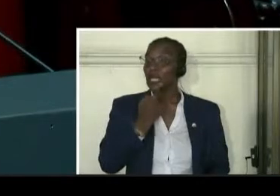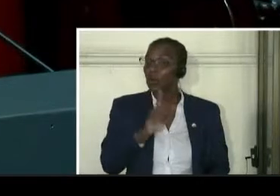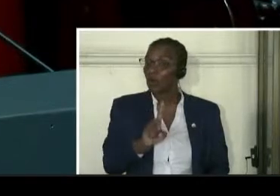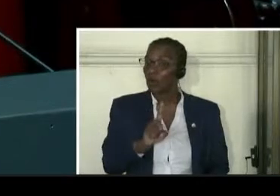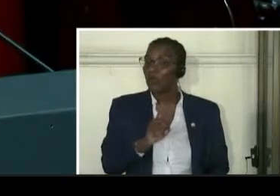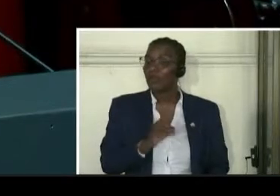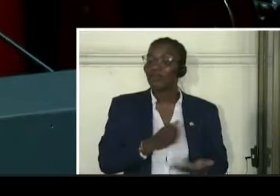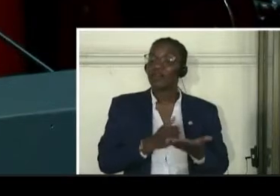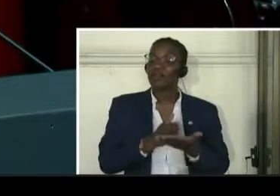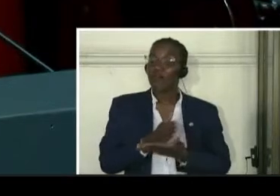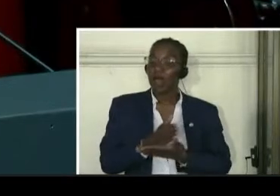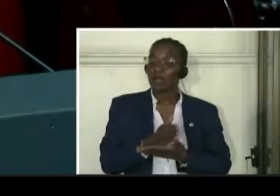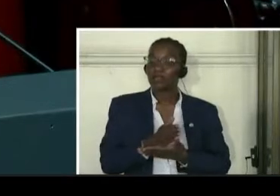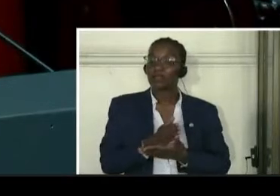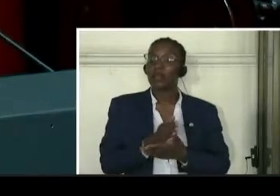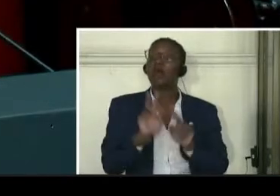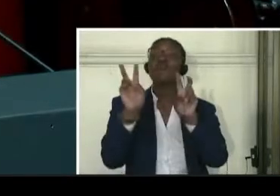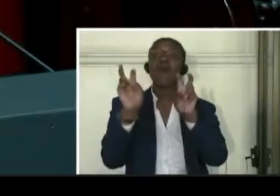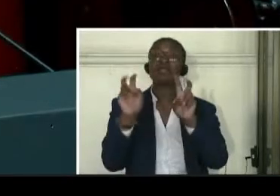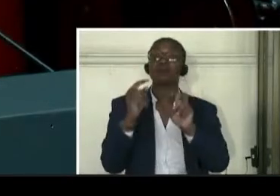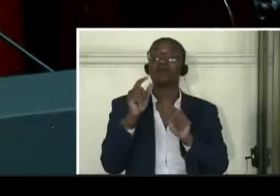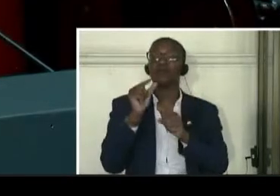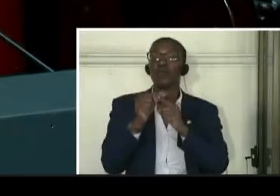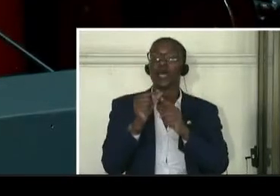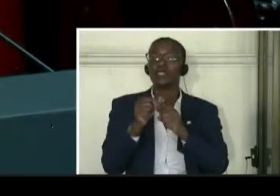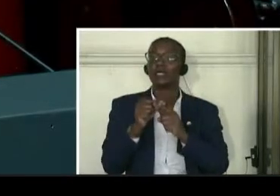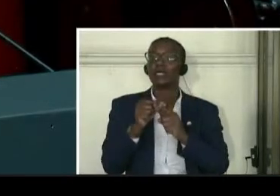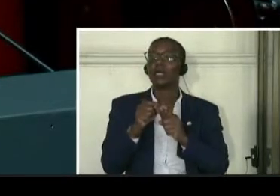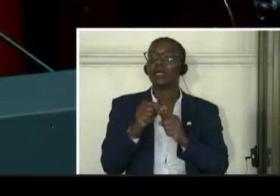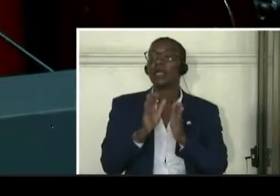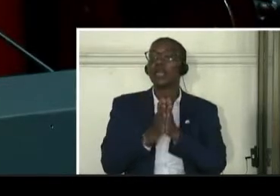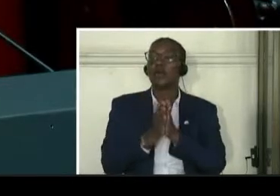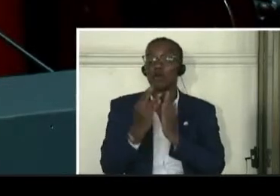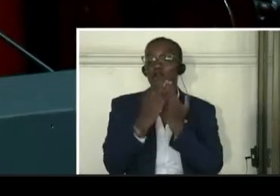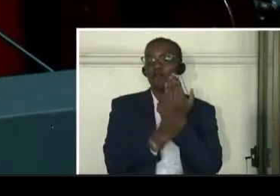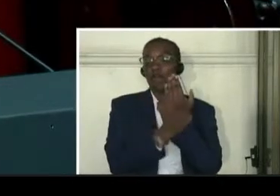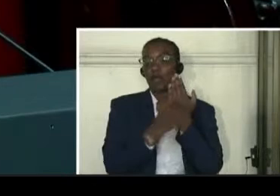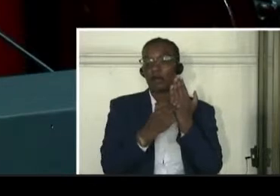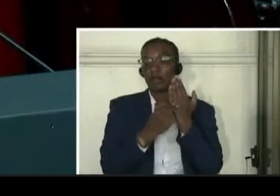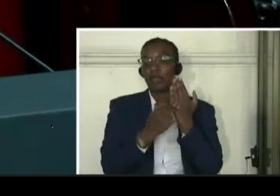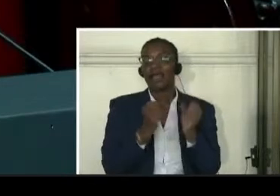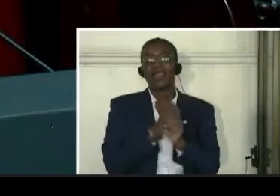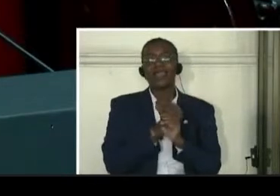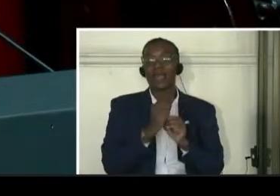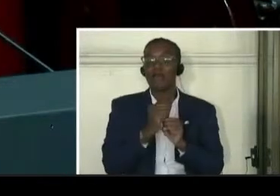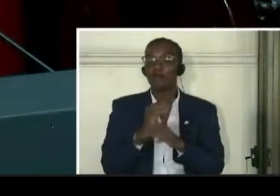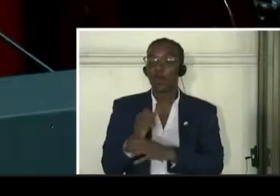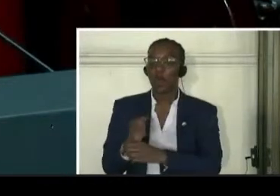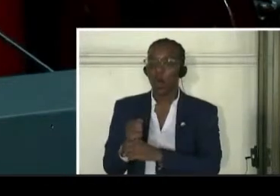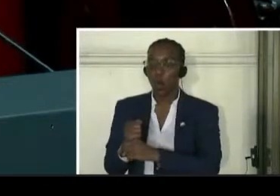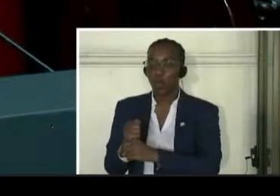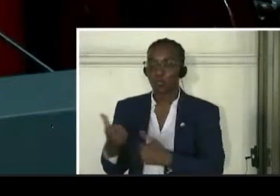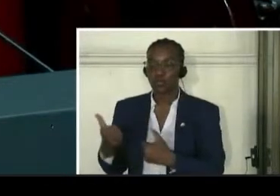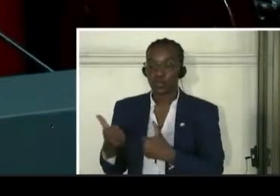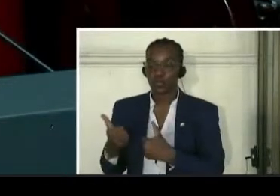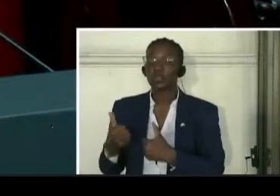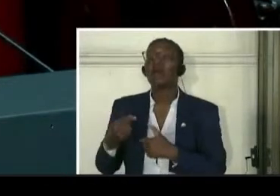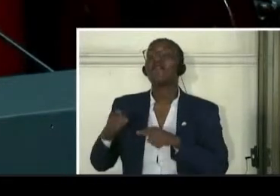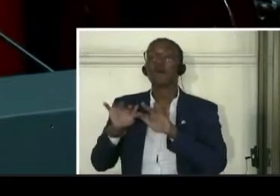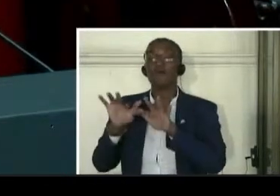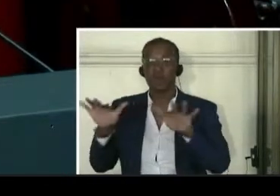the writer's words in the book of Proverbs that says, "Do not withhold good from those to whom it is